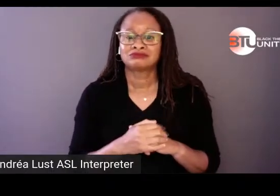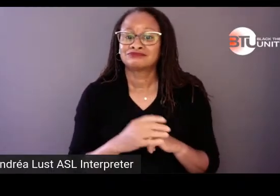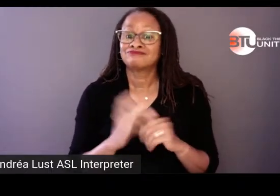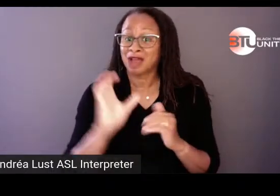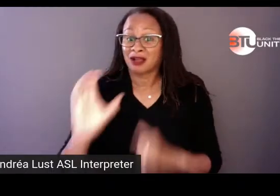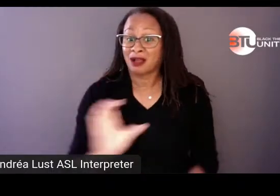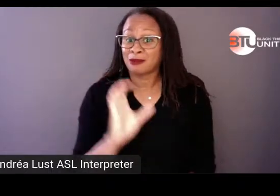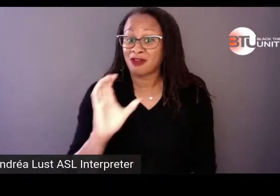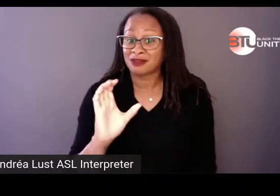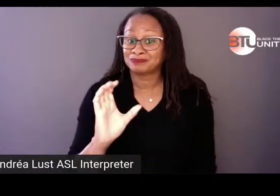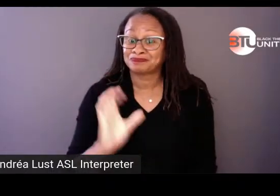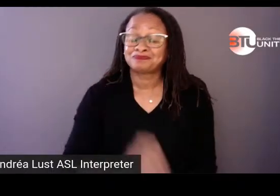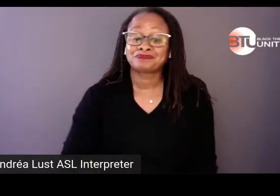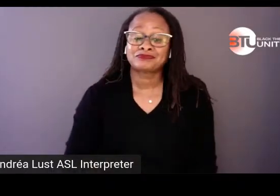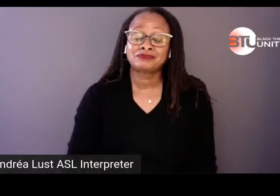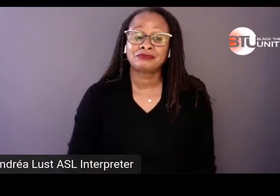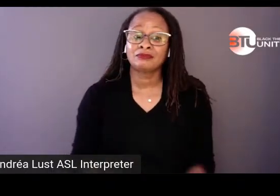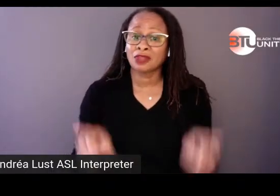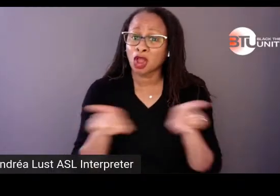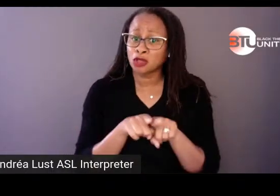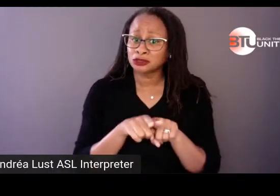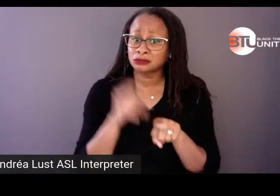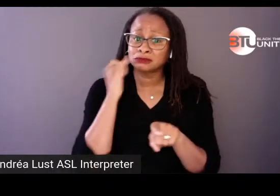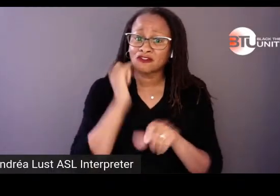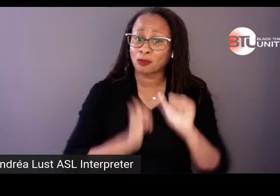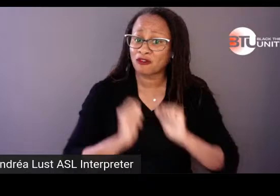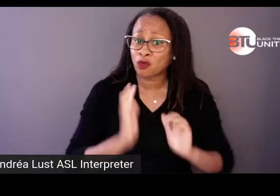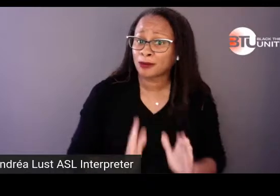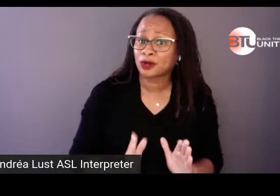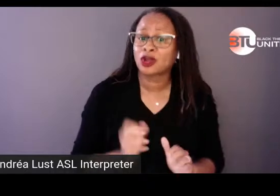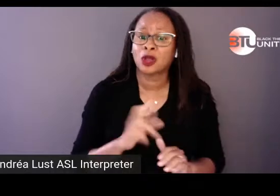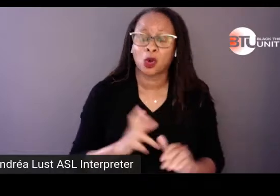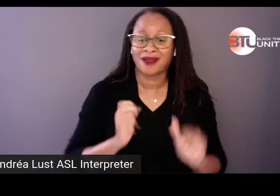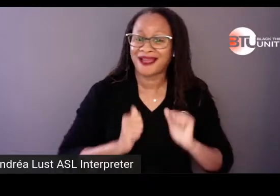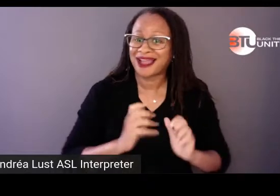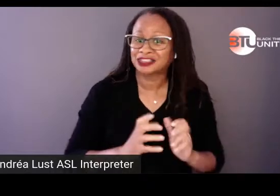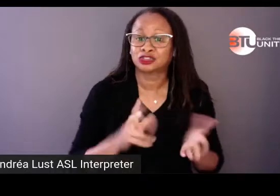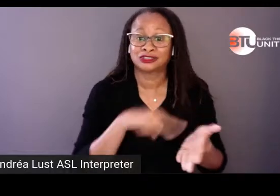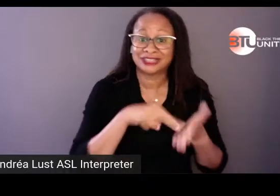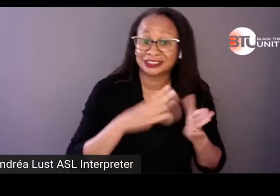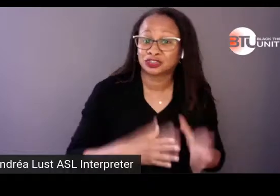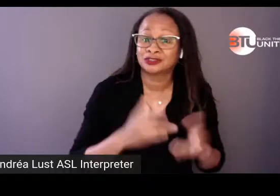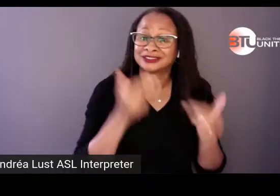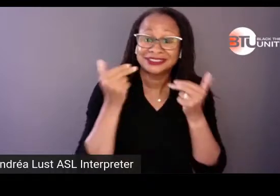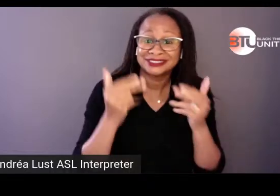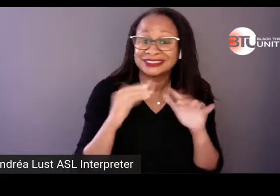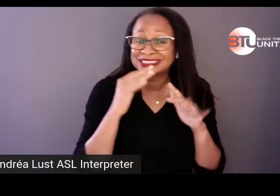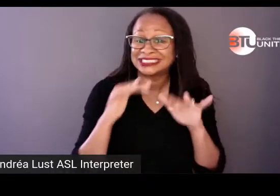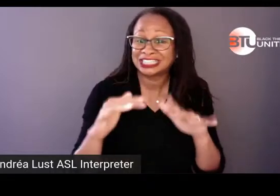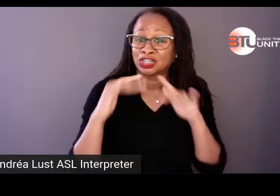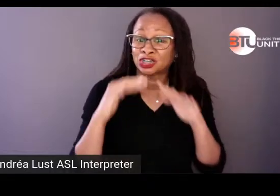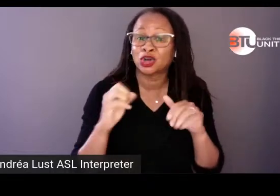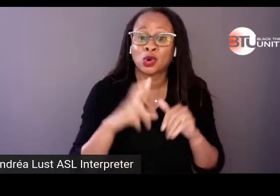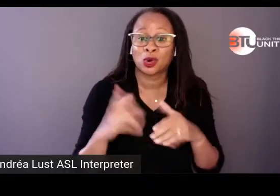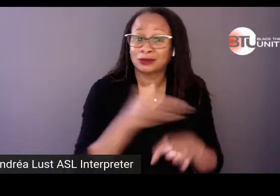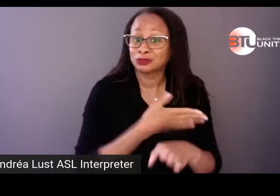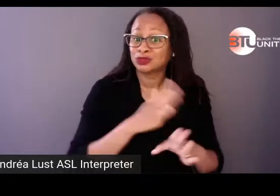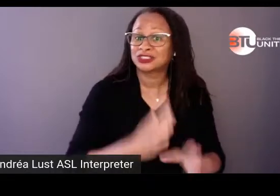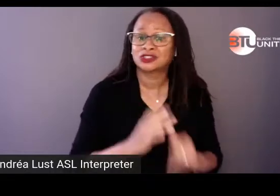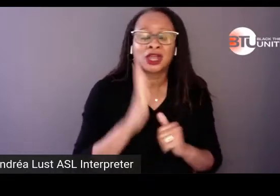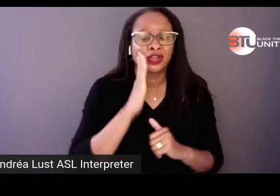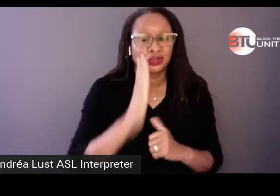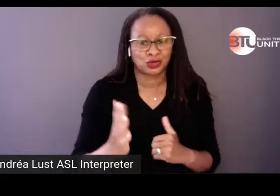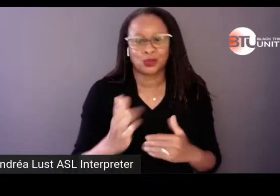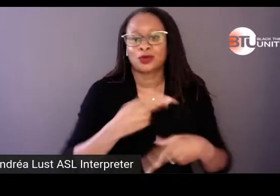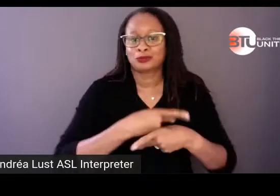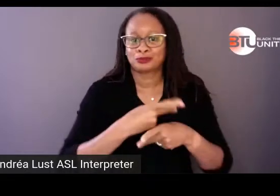copyright. And also, if you're a performer, an actor, a singer, a musician, you participate in the creation of works